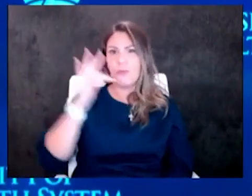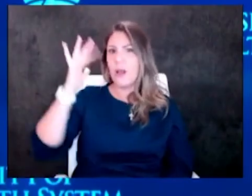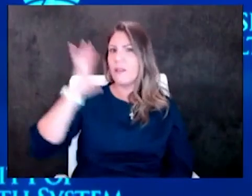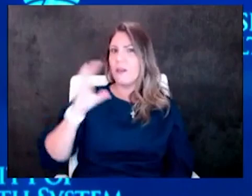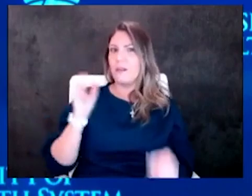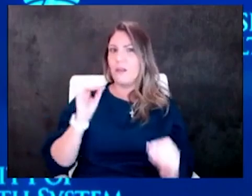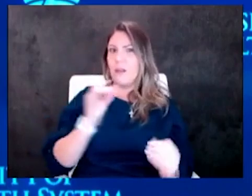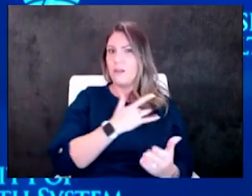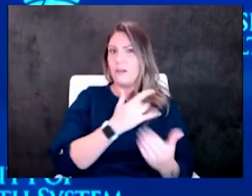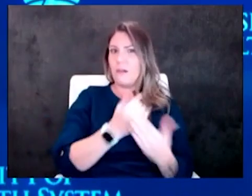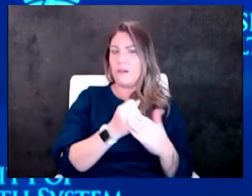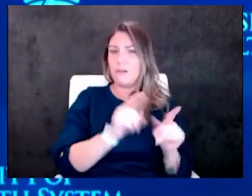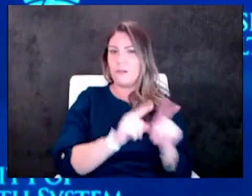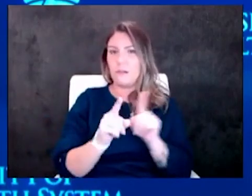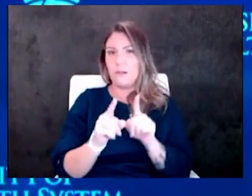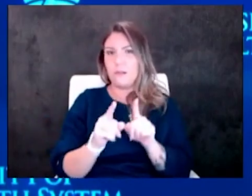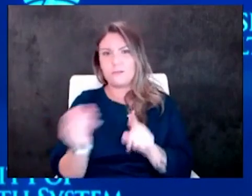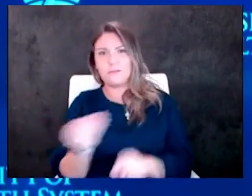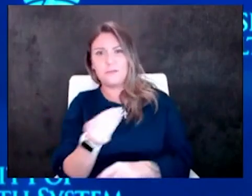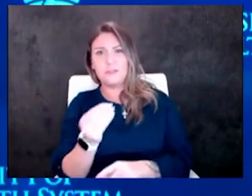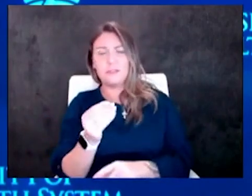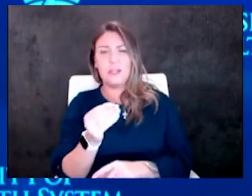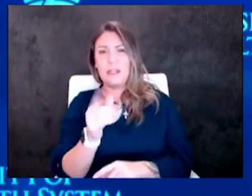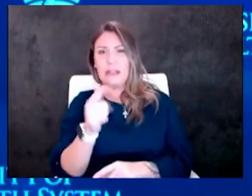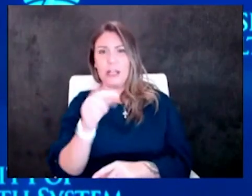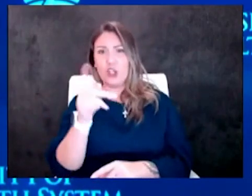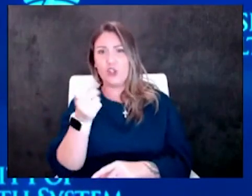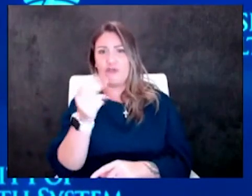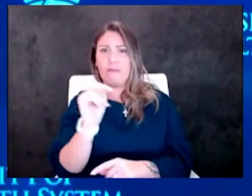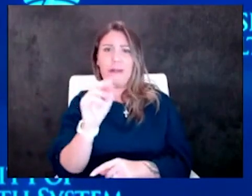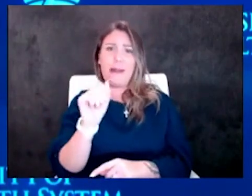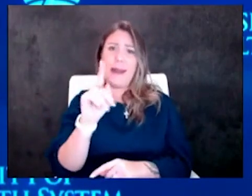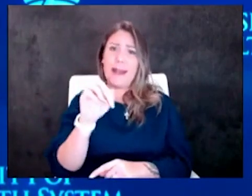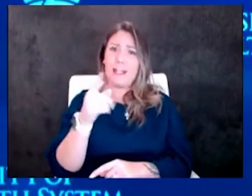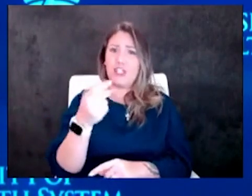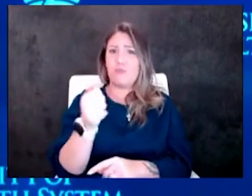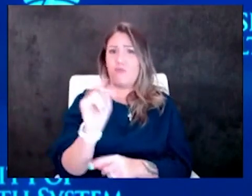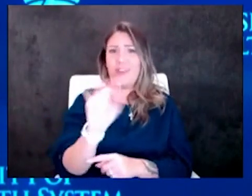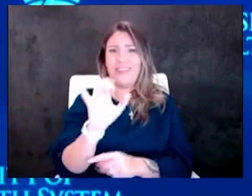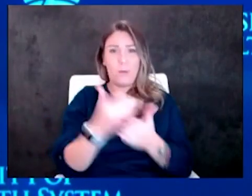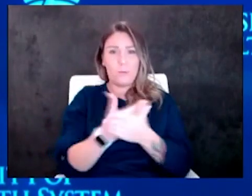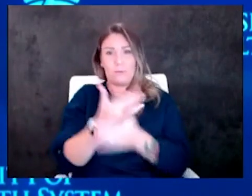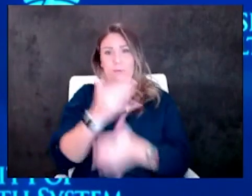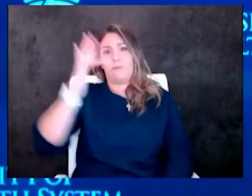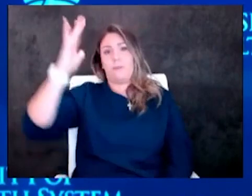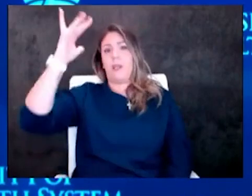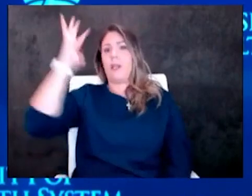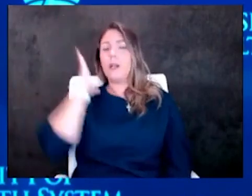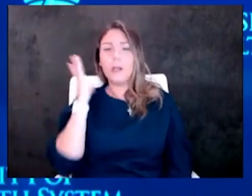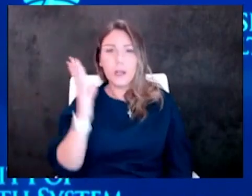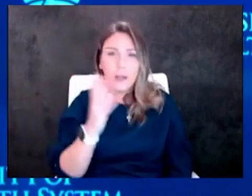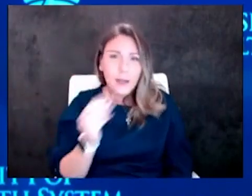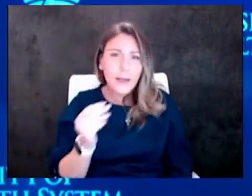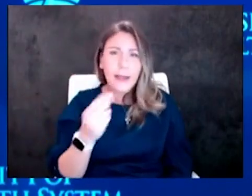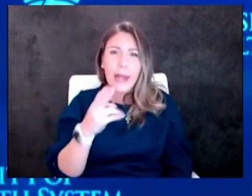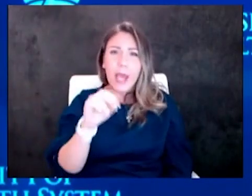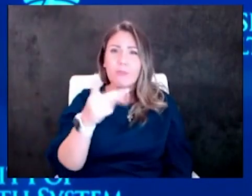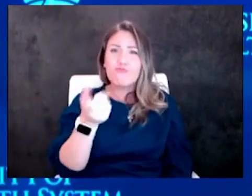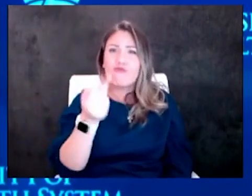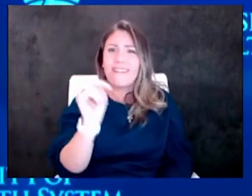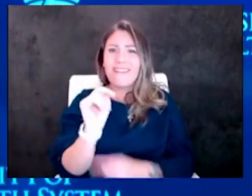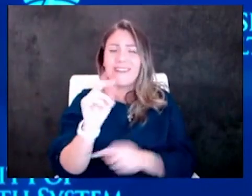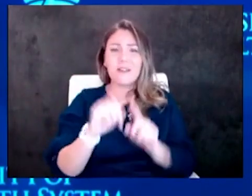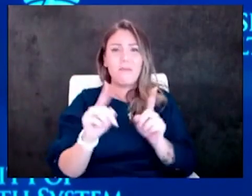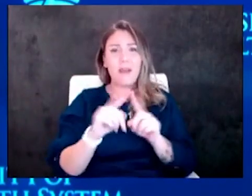give nitroglycerin and maybe some aspirin, and that was new back then, and a little bit of heparin. But to see where it's